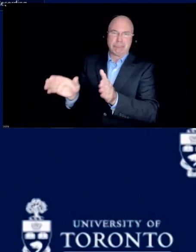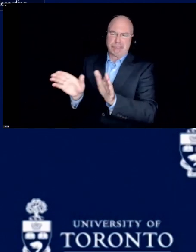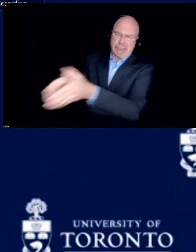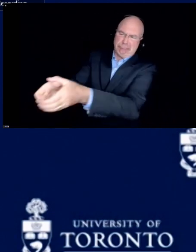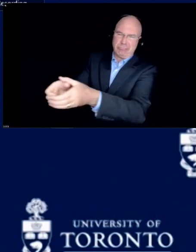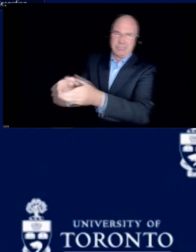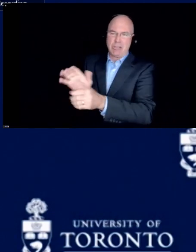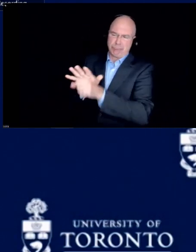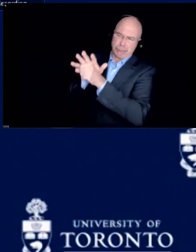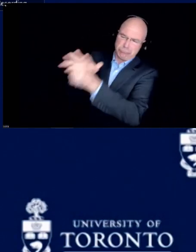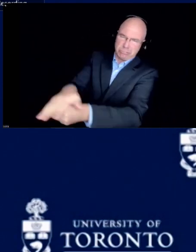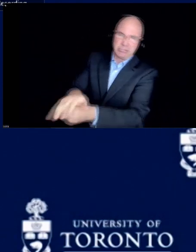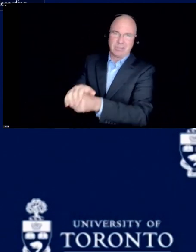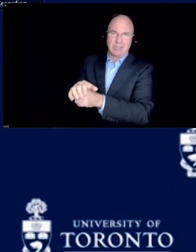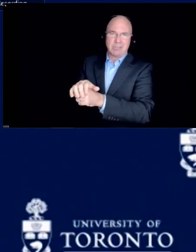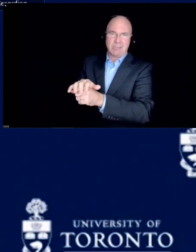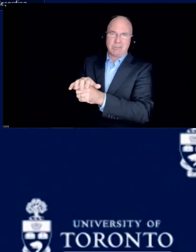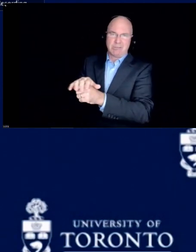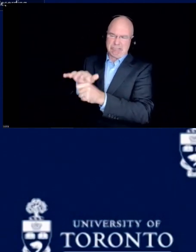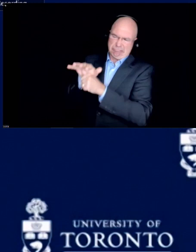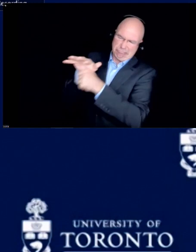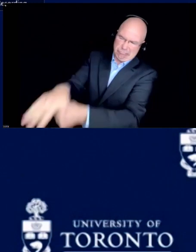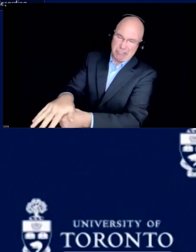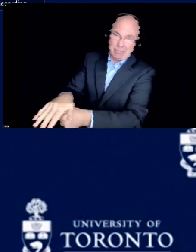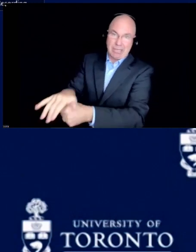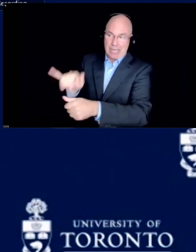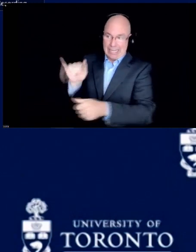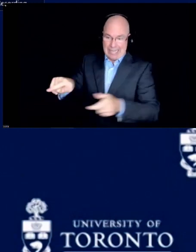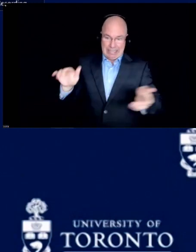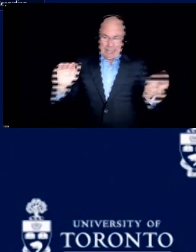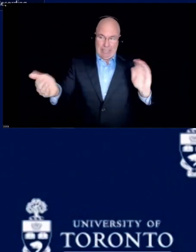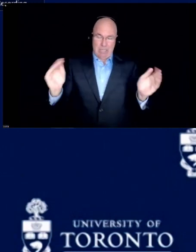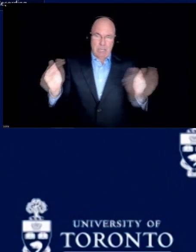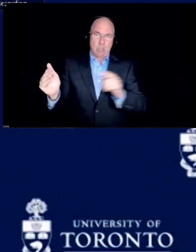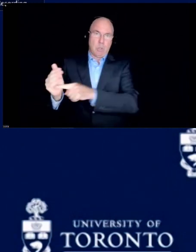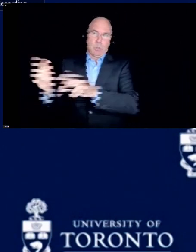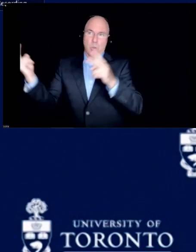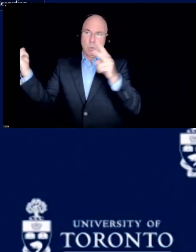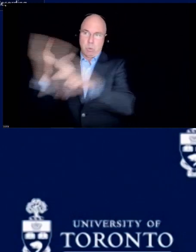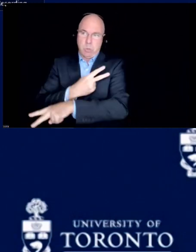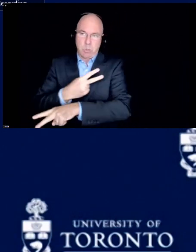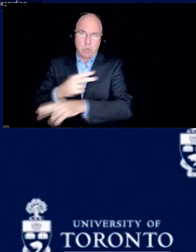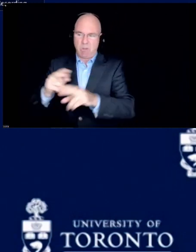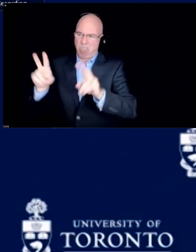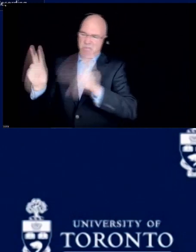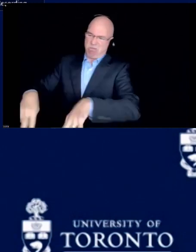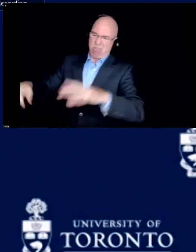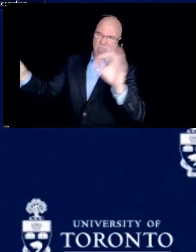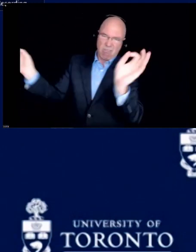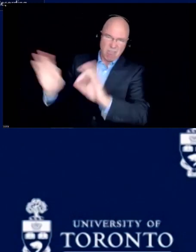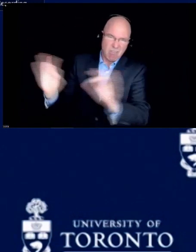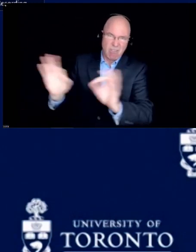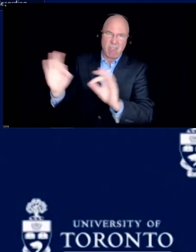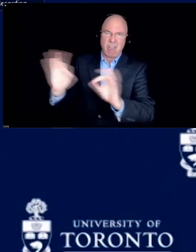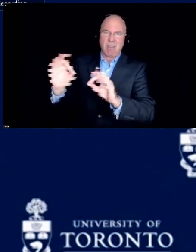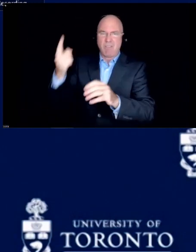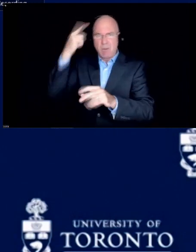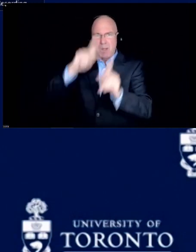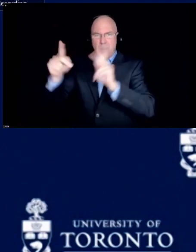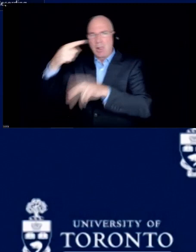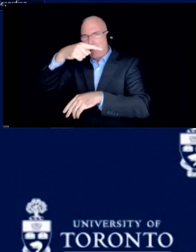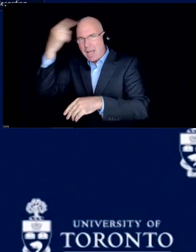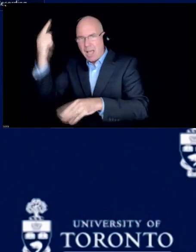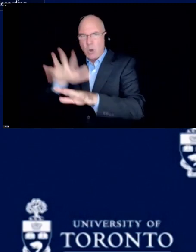marginalization, devaluation, and denigration. That is the want of some to promote and the reality for Black, racialized, and Indigenous